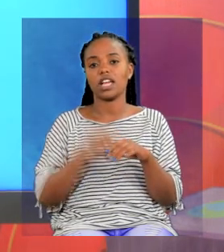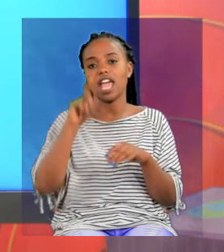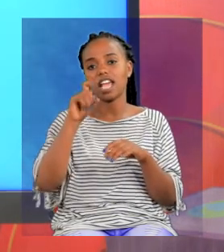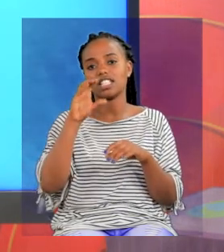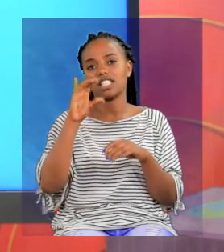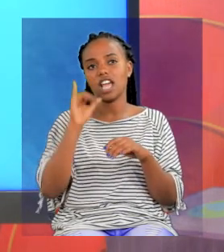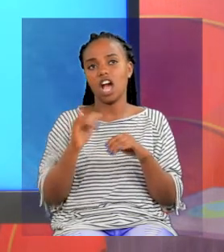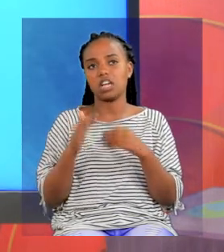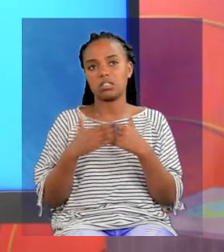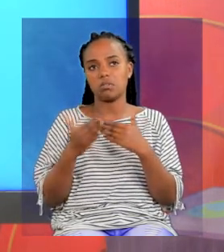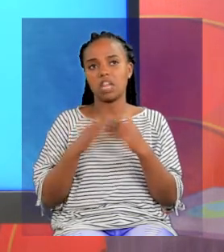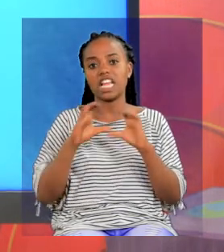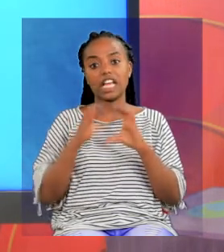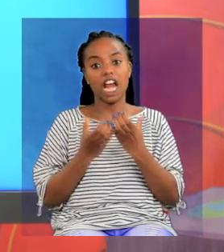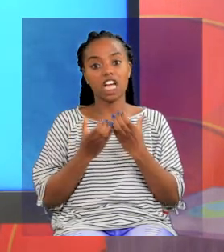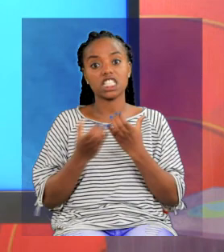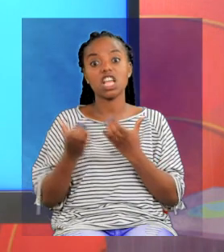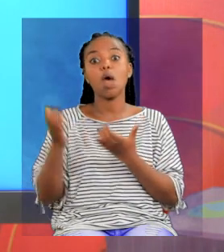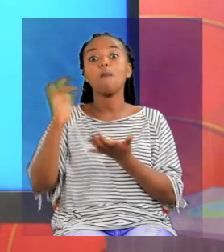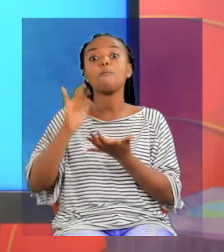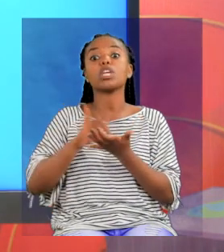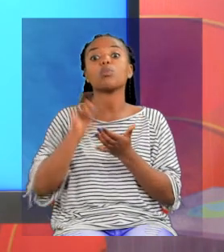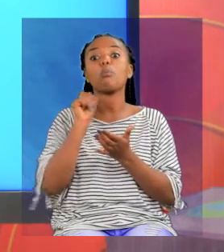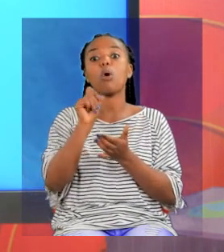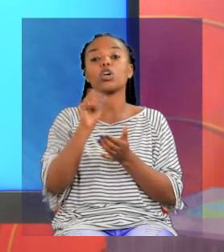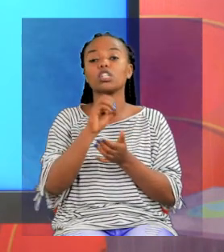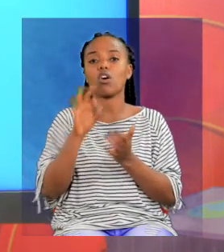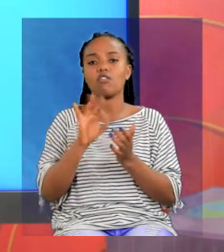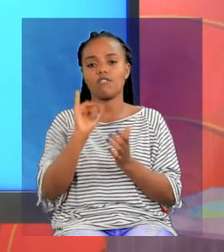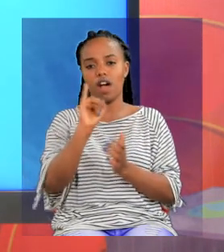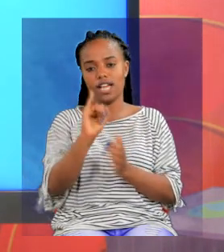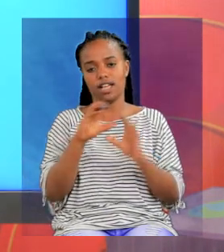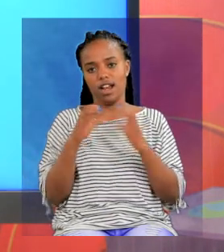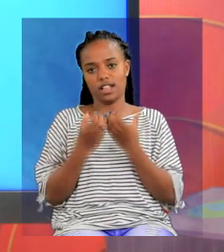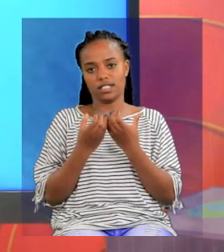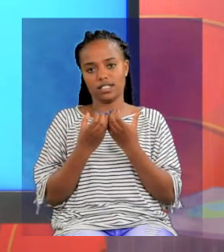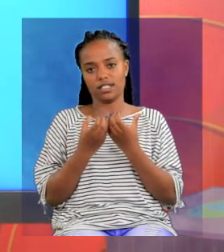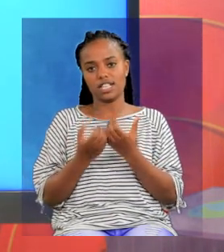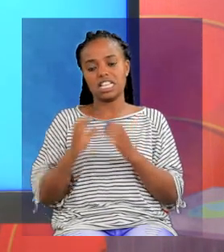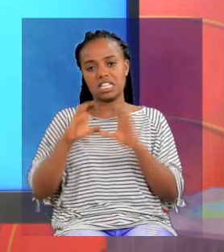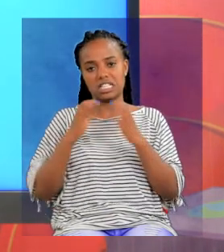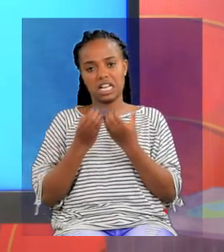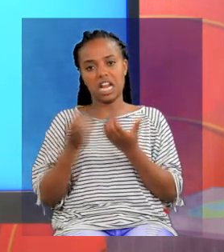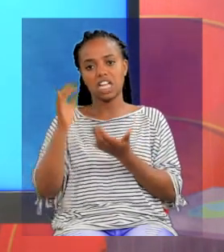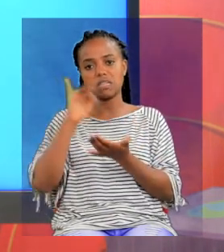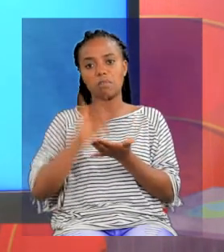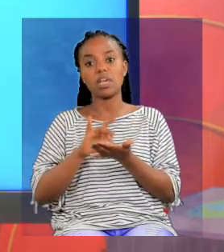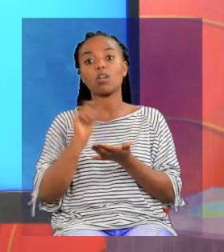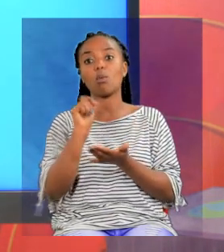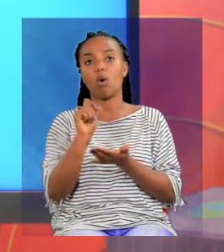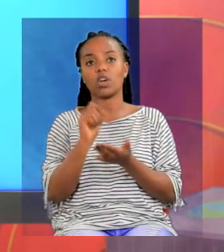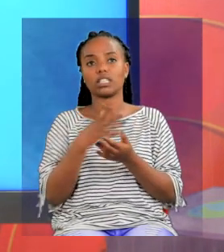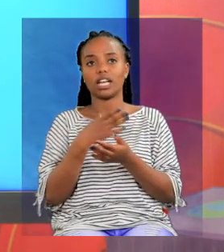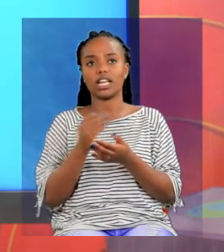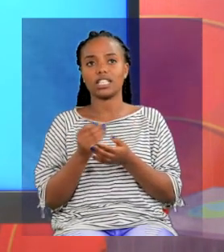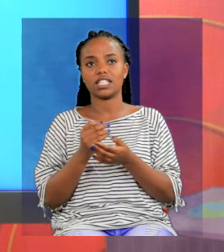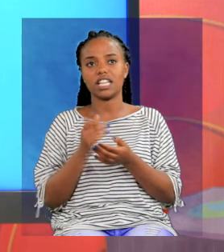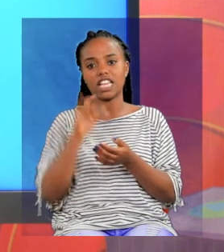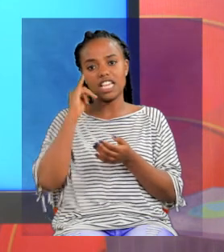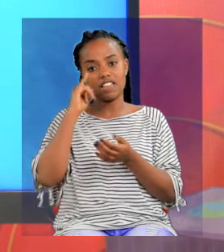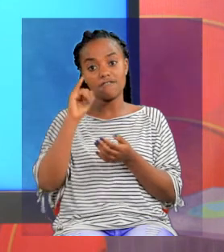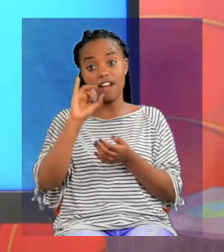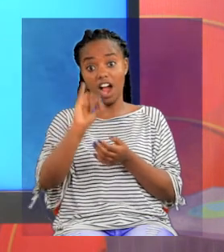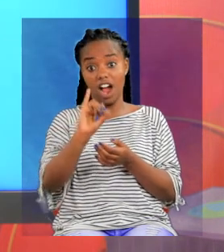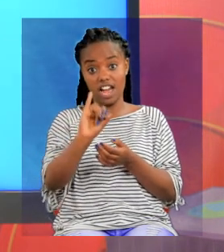xci is simply it is the class midpoint of i's class, the class midpoint of i's class. And fi